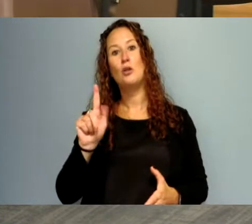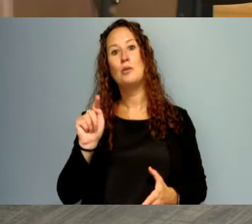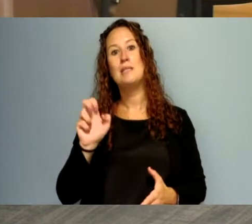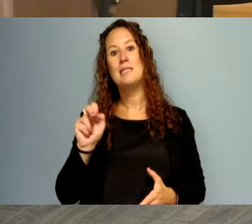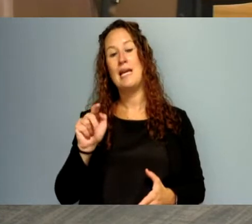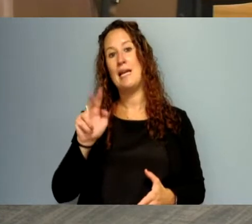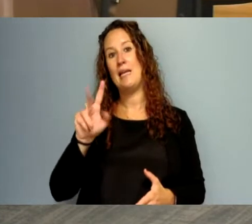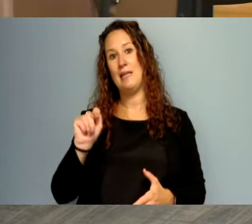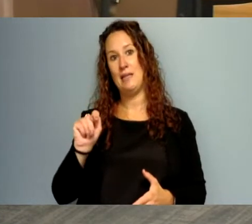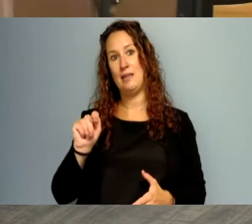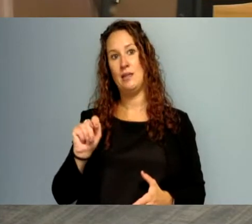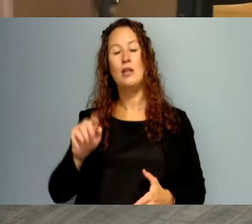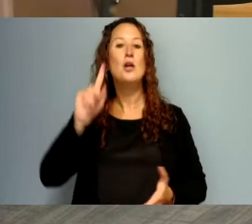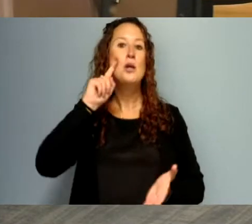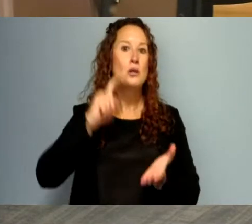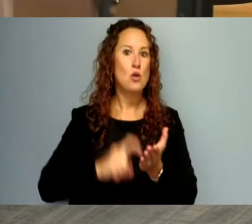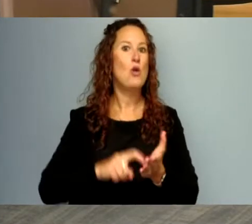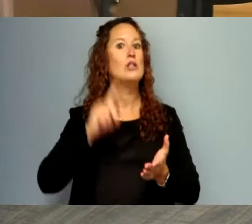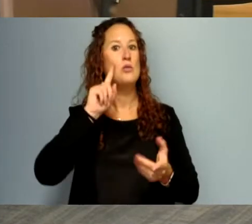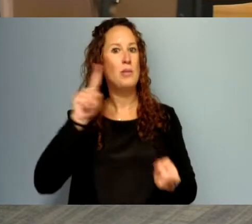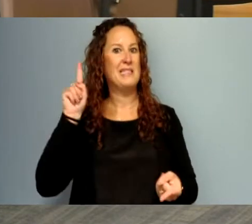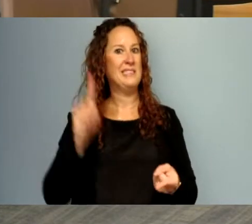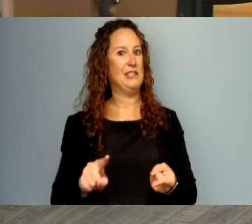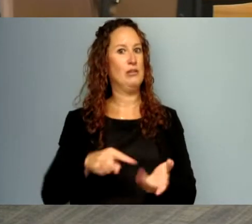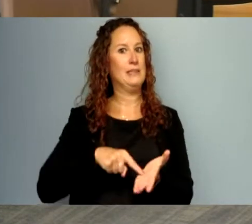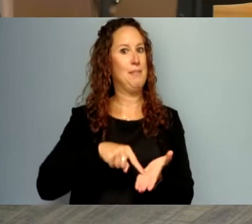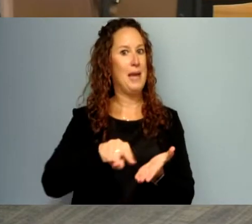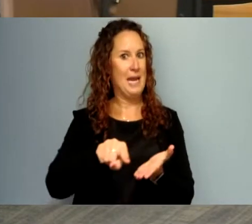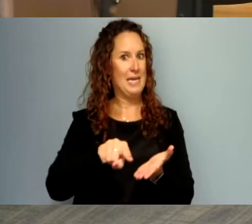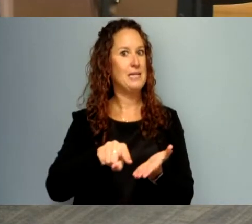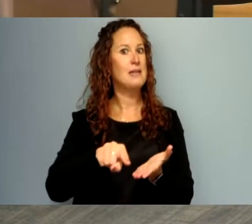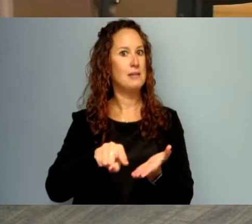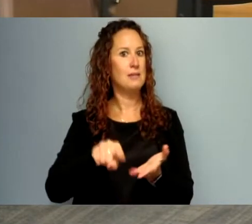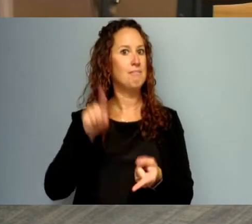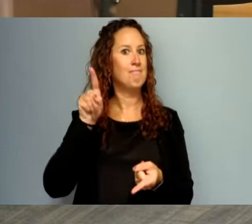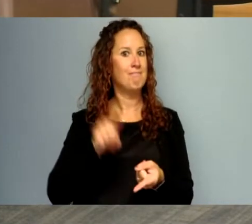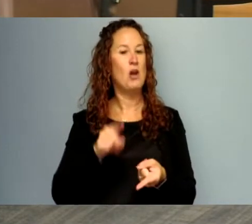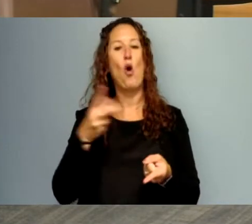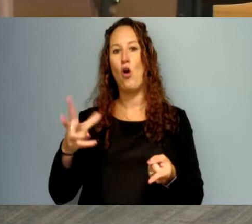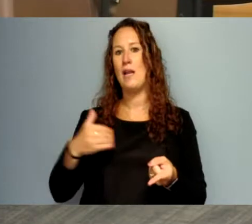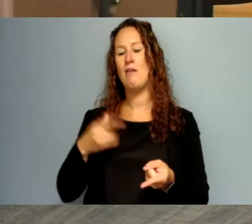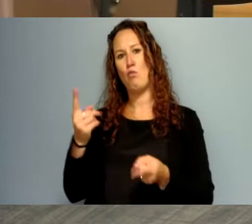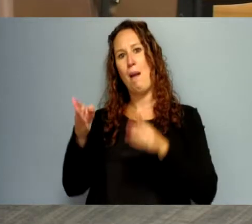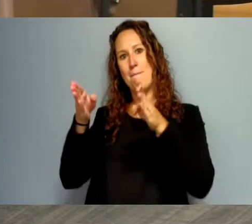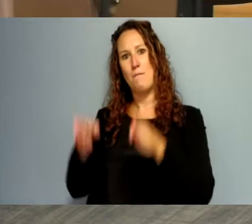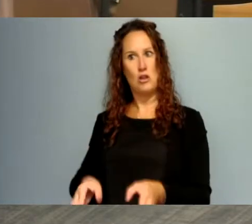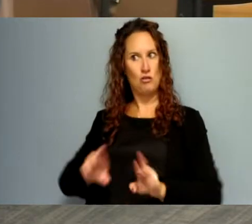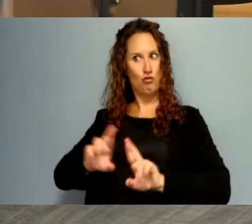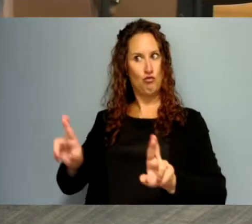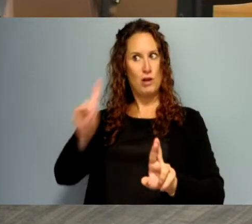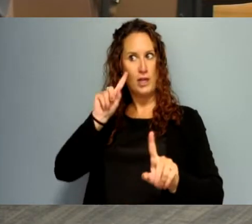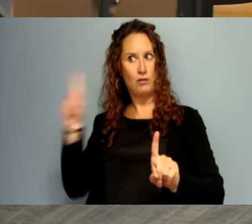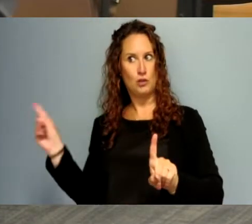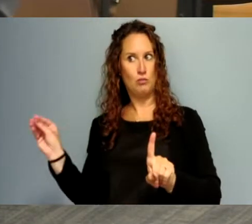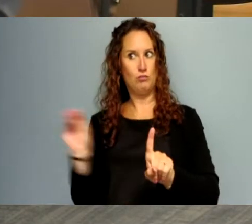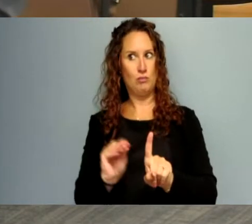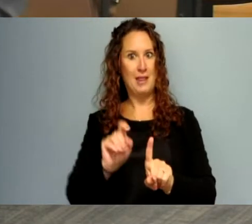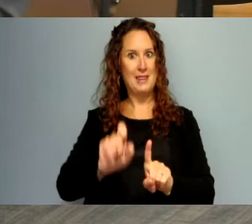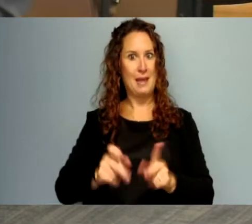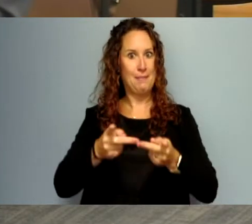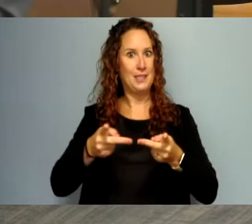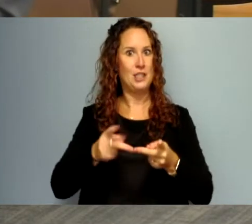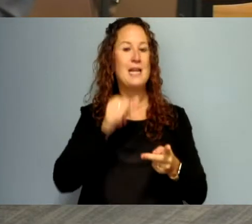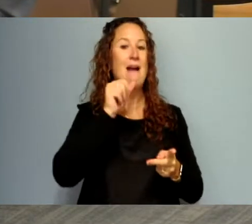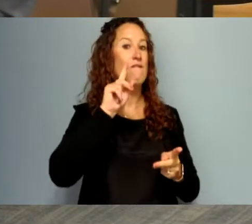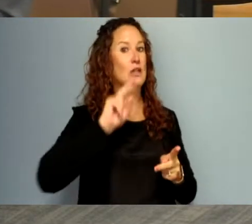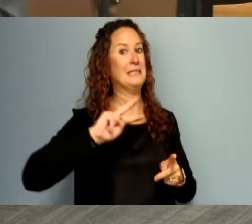in the overall pay. We do have somebody slotted for this position, but not for a second deputy chief, but only